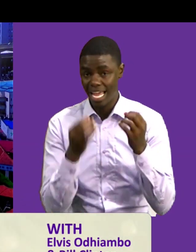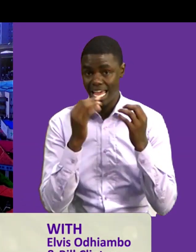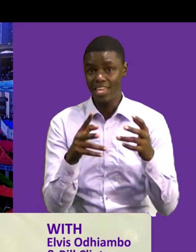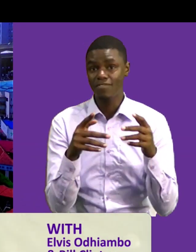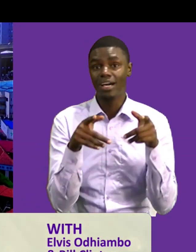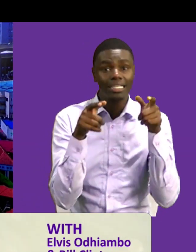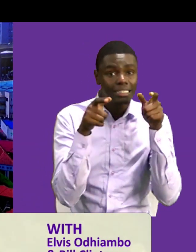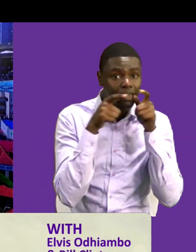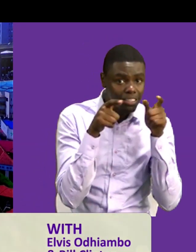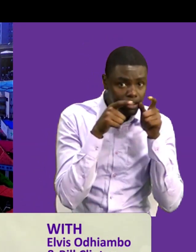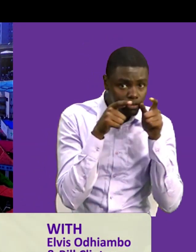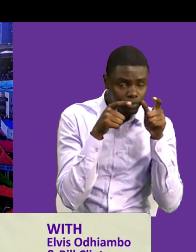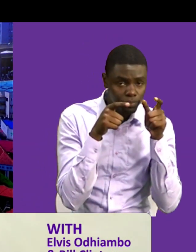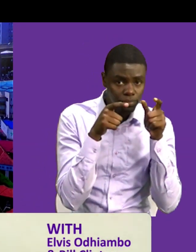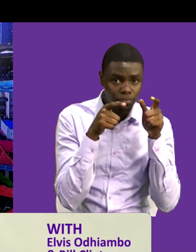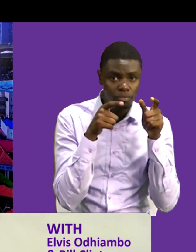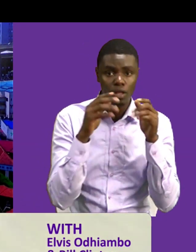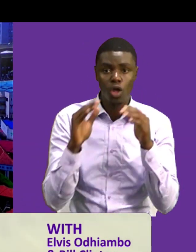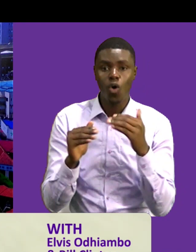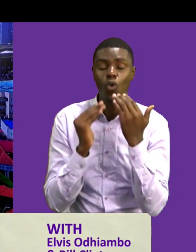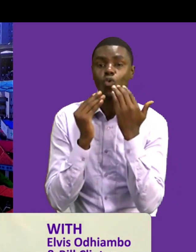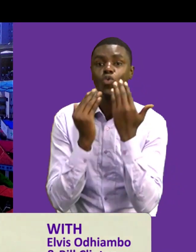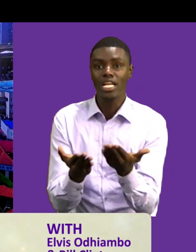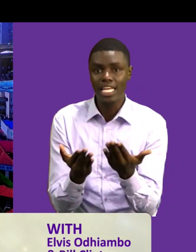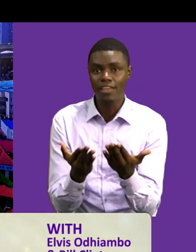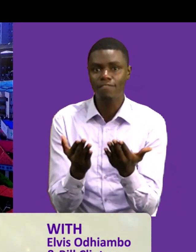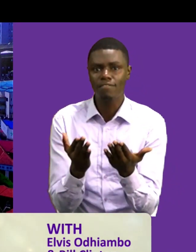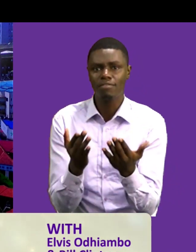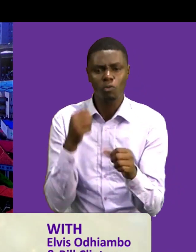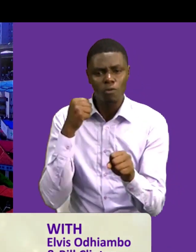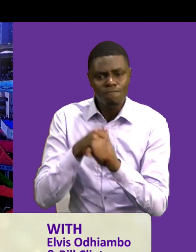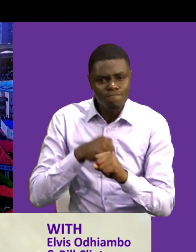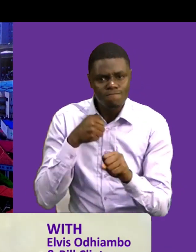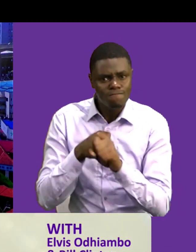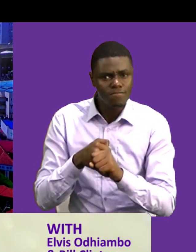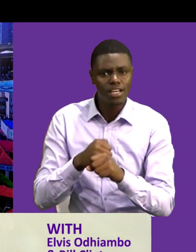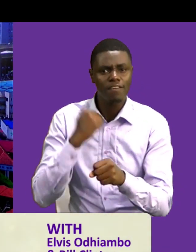Tusker could just give their all and